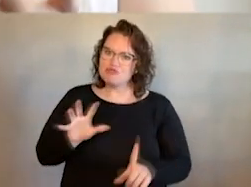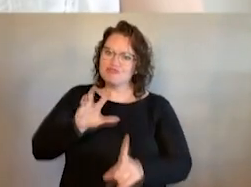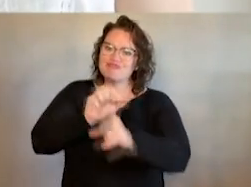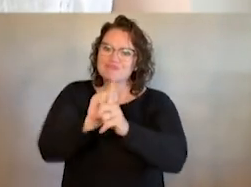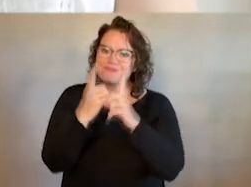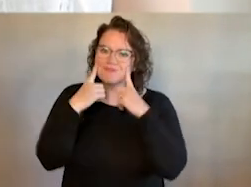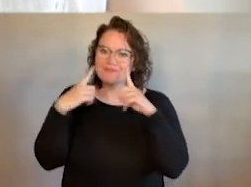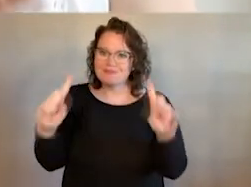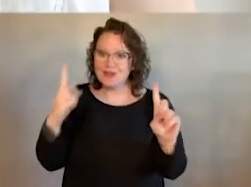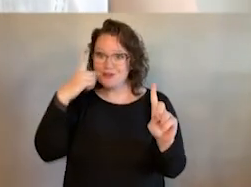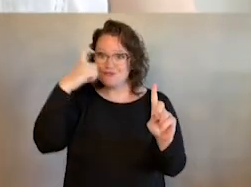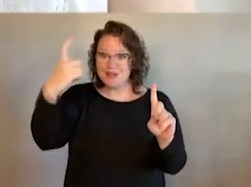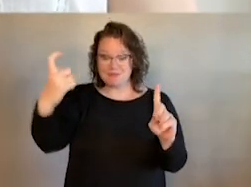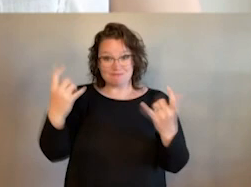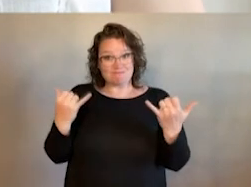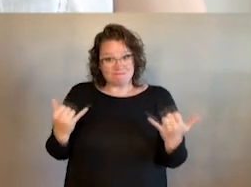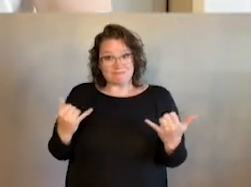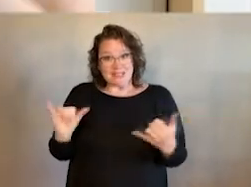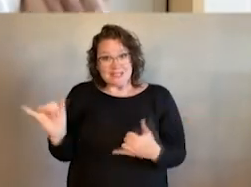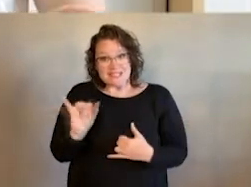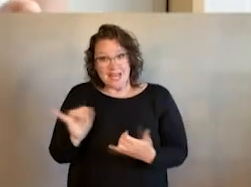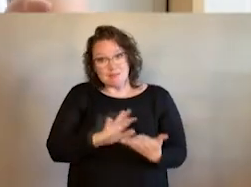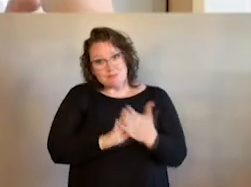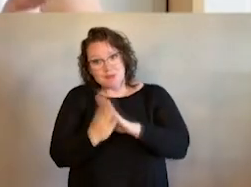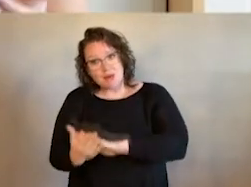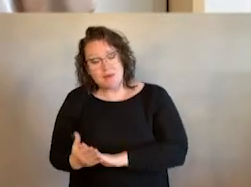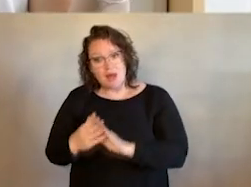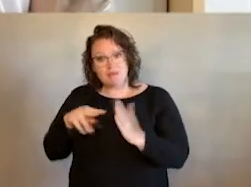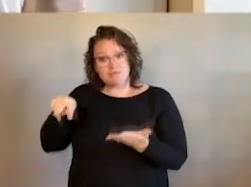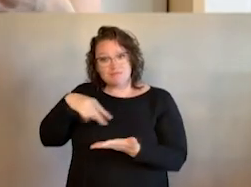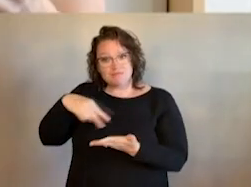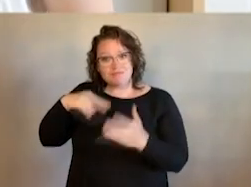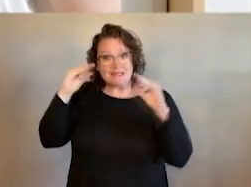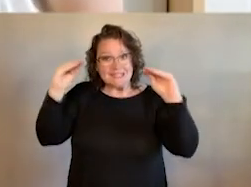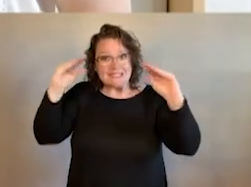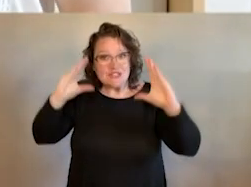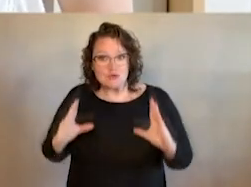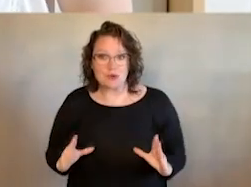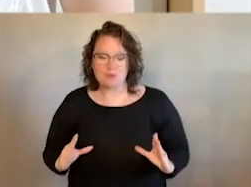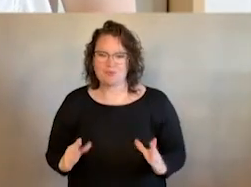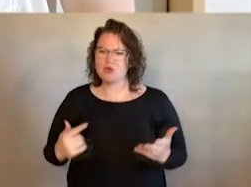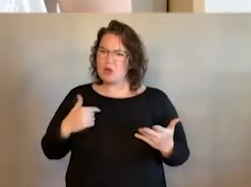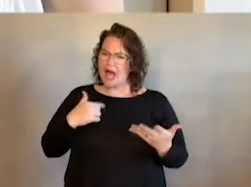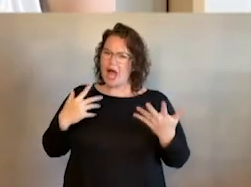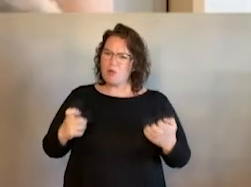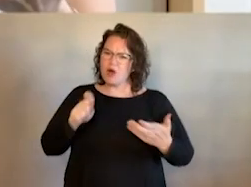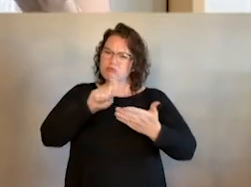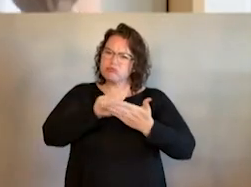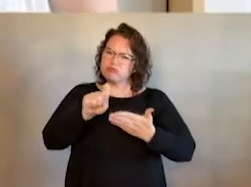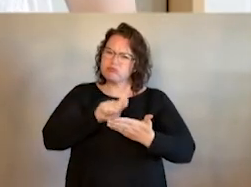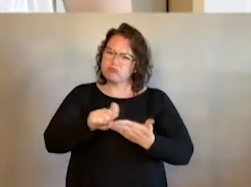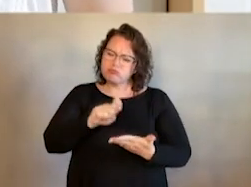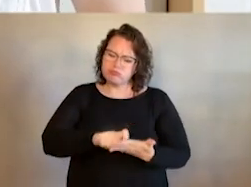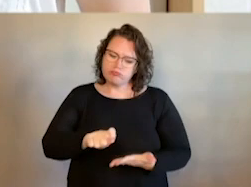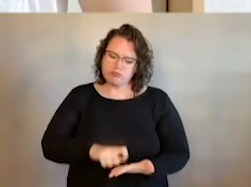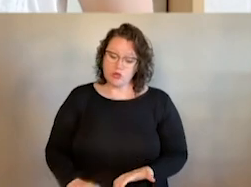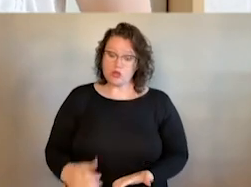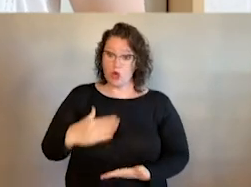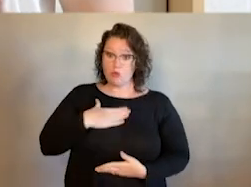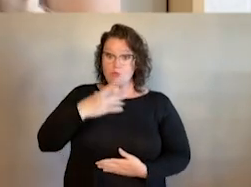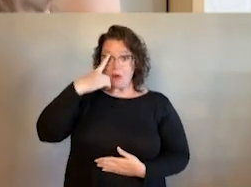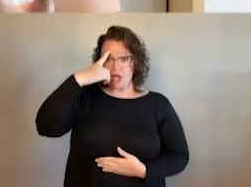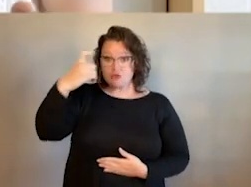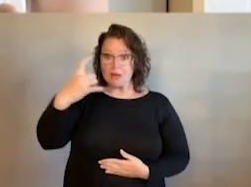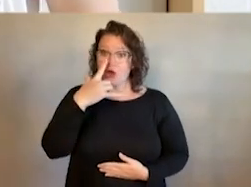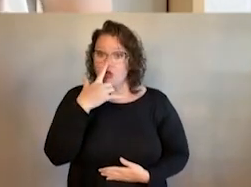dreams, like I'm doing now, being a ballet teacher. When I write down my dreams, I just want to fill in some blanks. So I'm going to think about what my dream was like.